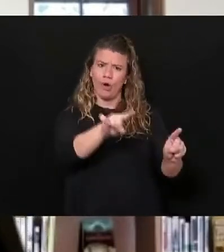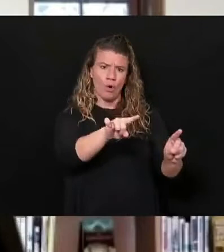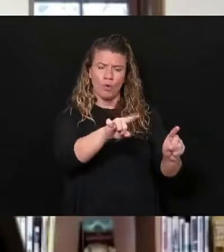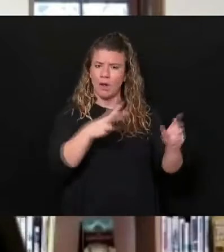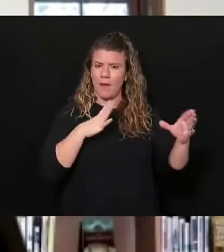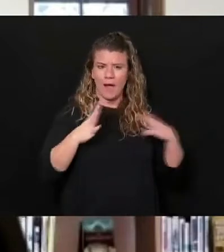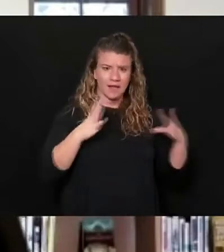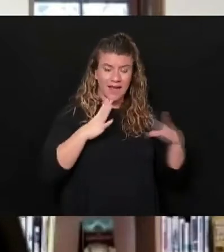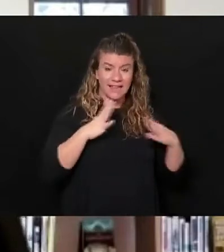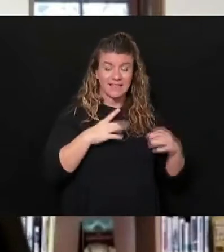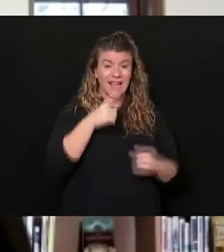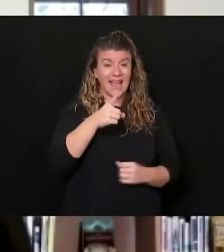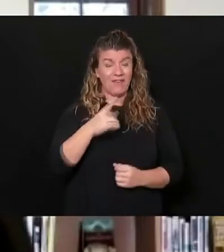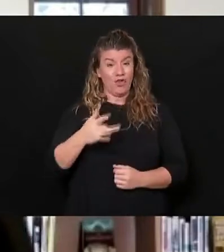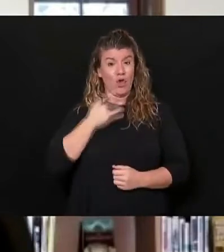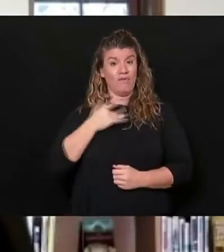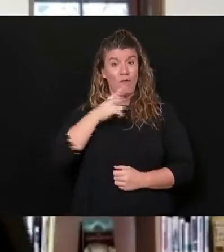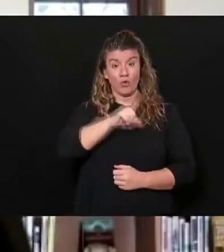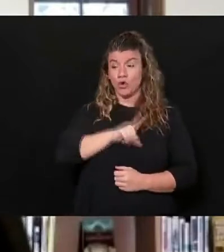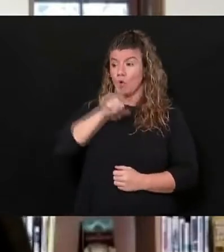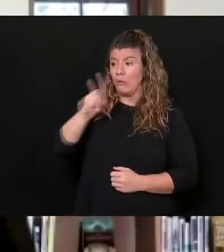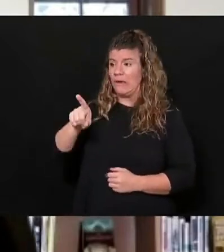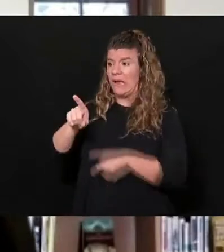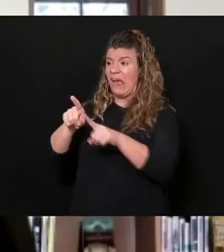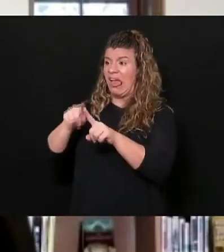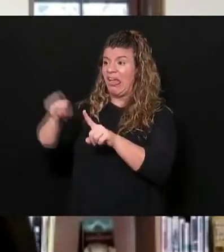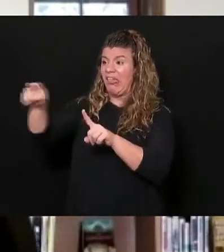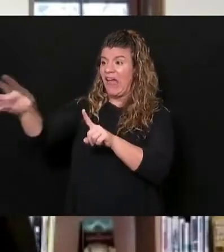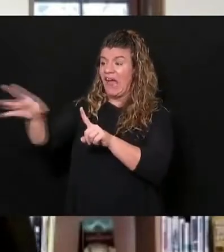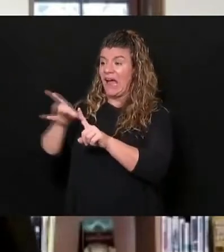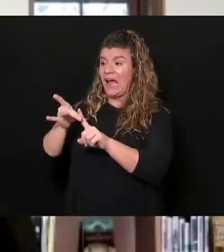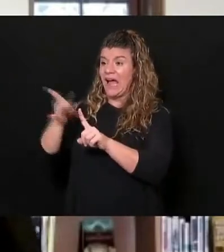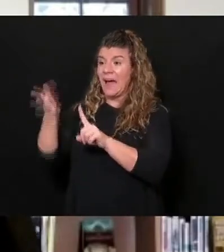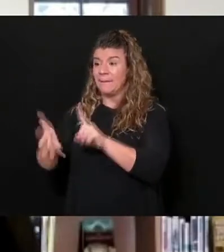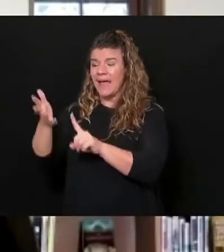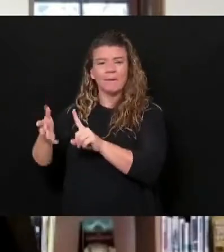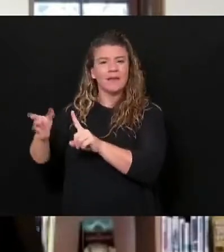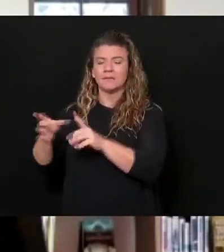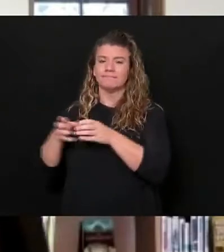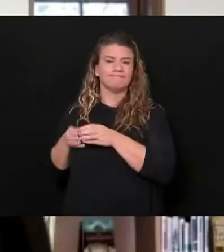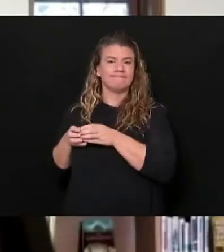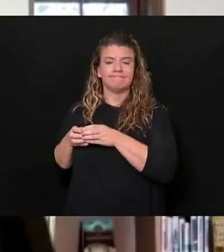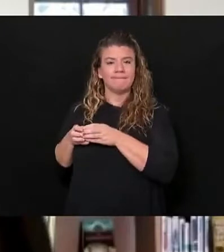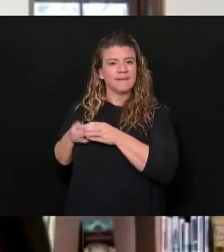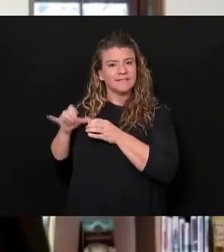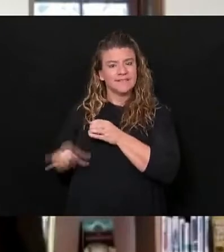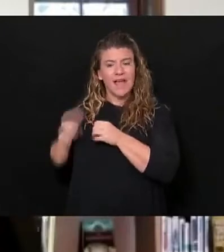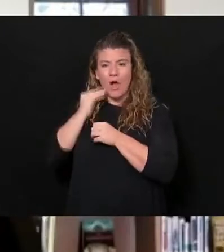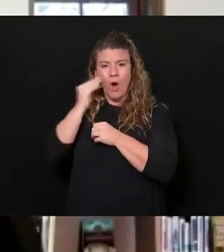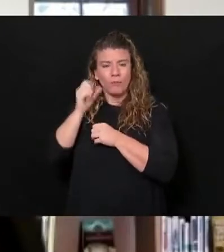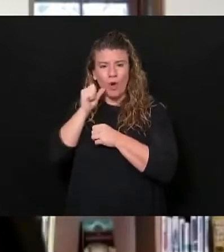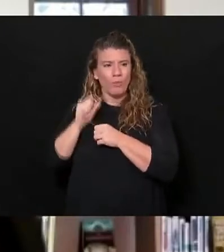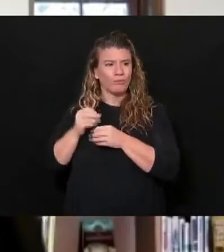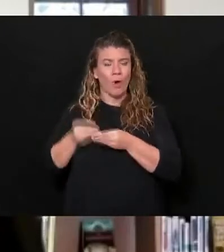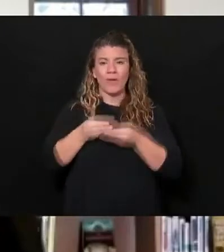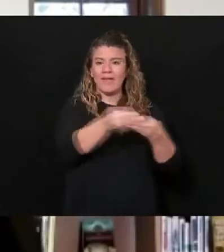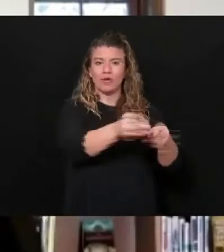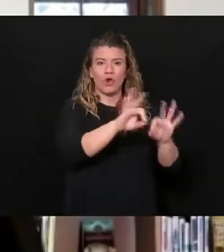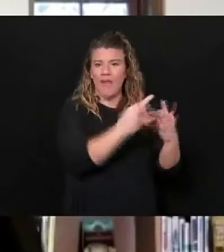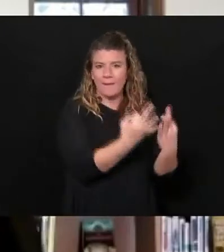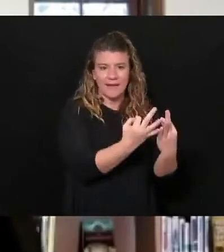you think you've been around anyone with COVID-19, to not go around any crowded members. Also, if